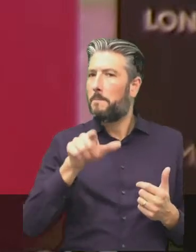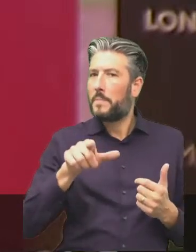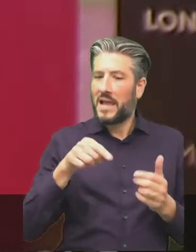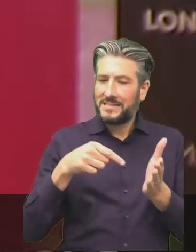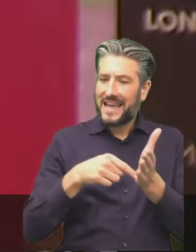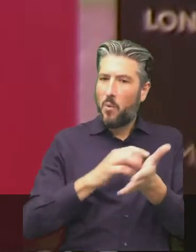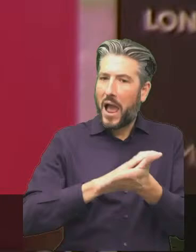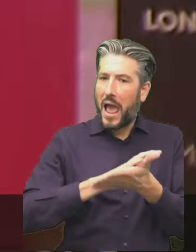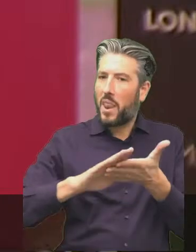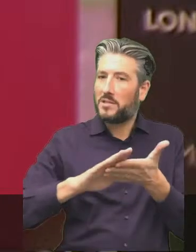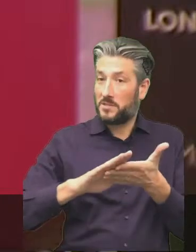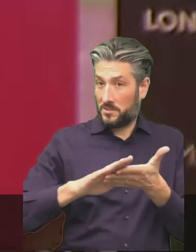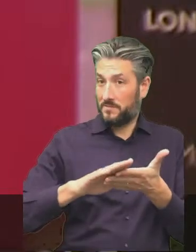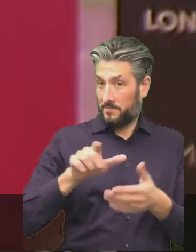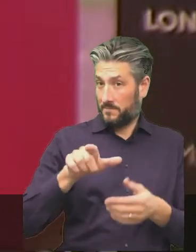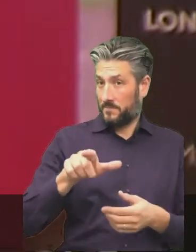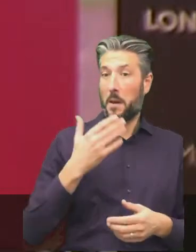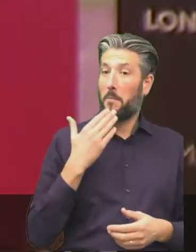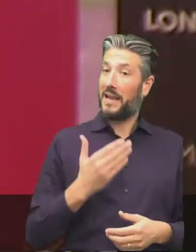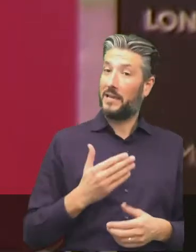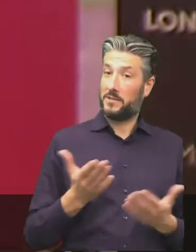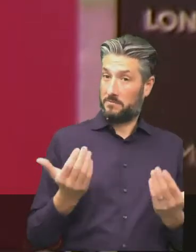ahead with your question?